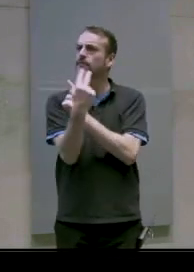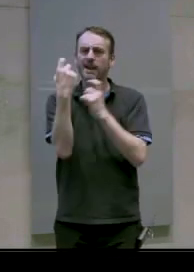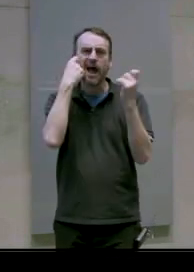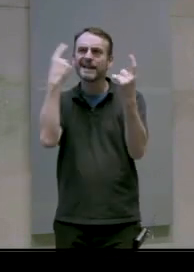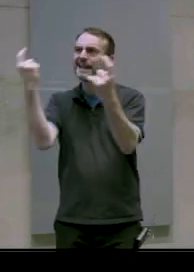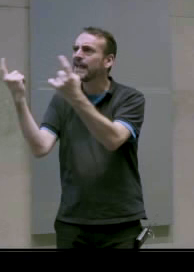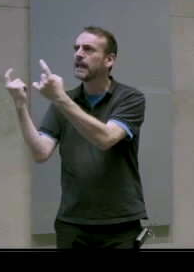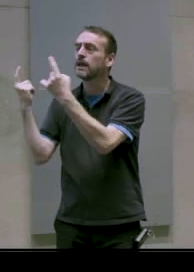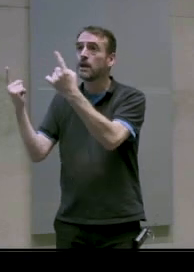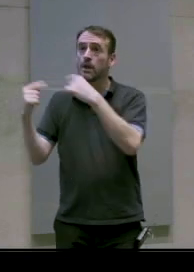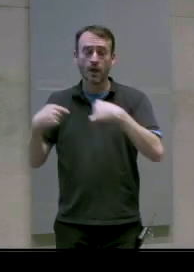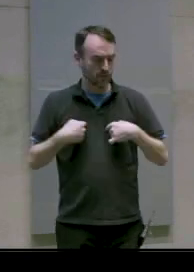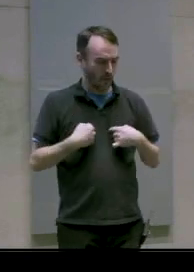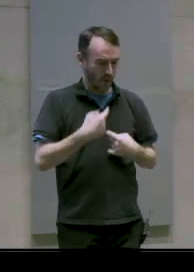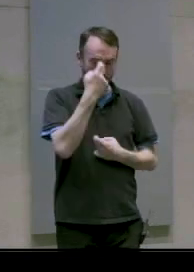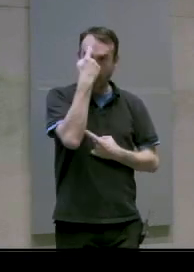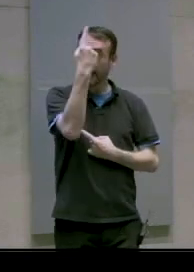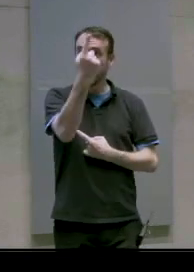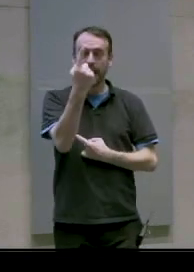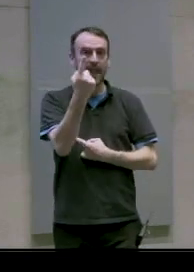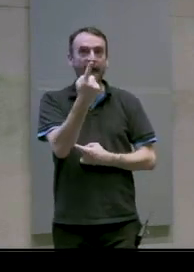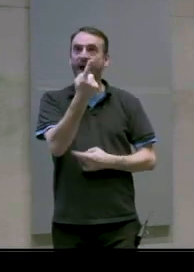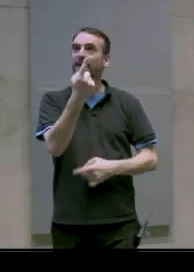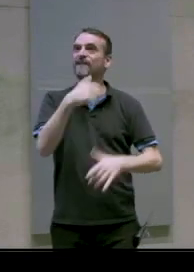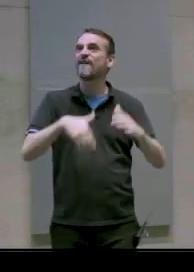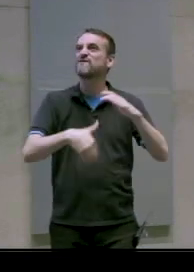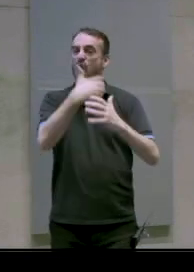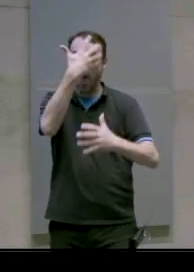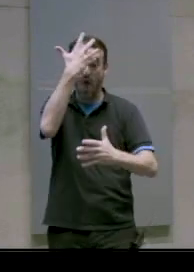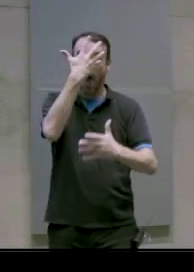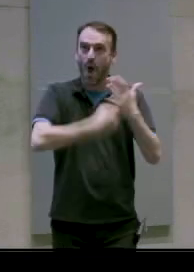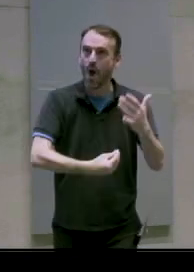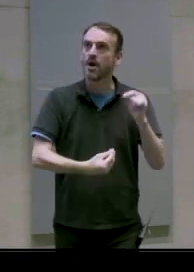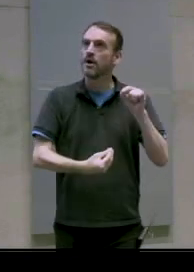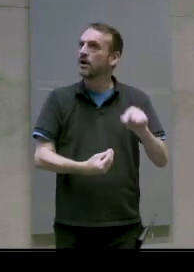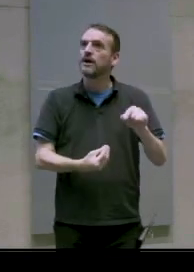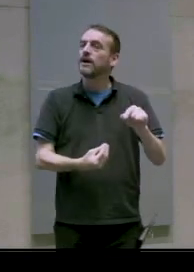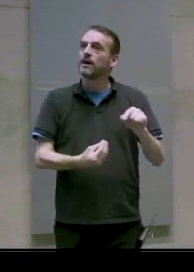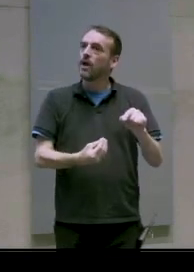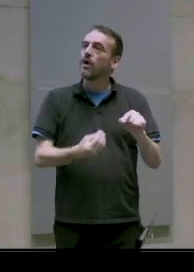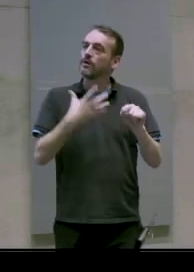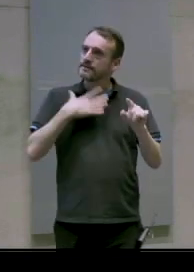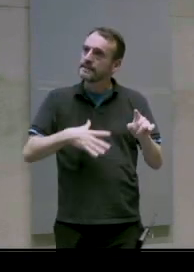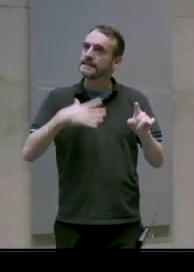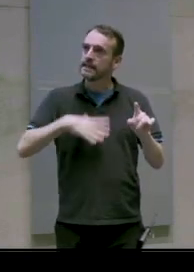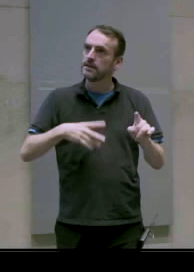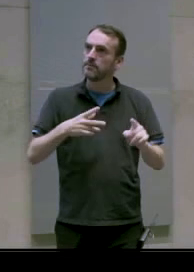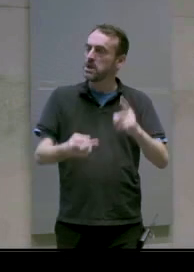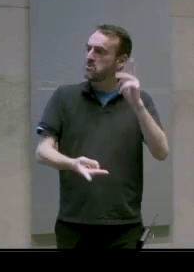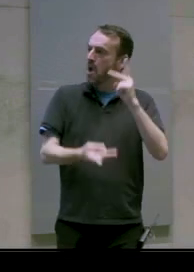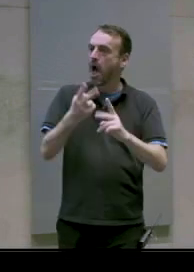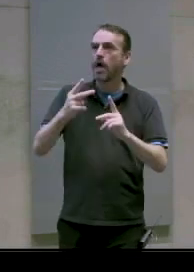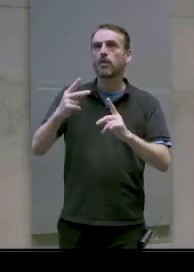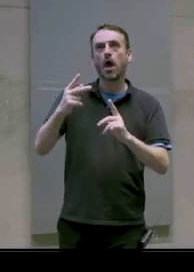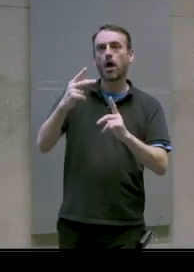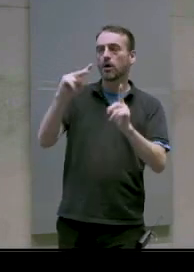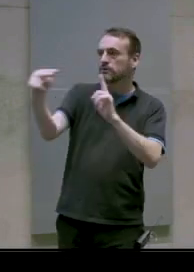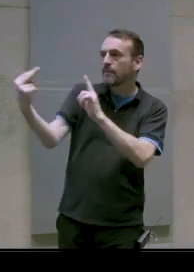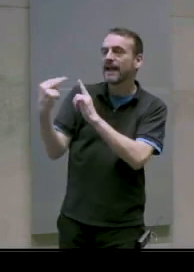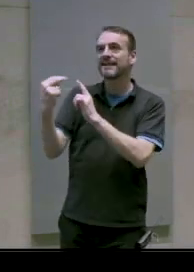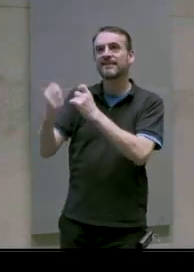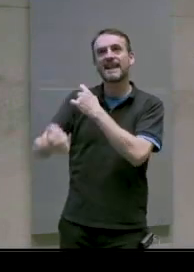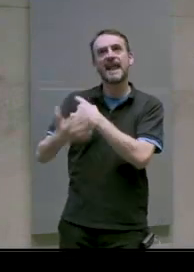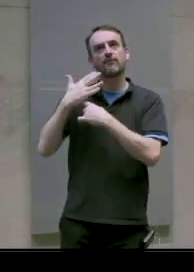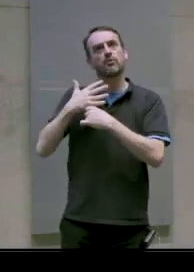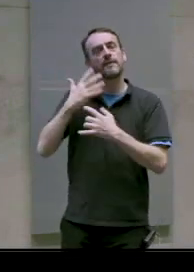just jump into an idea two-footed. It pushes the reader to consider their own position and how that might influence what they make and then think